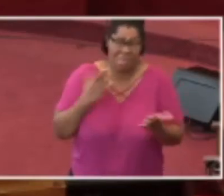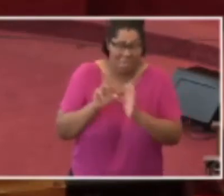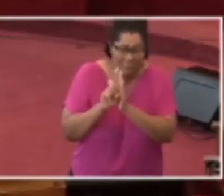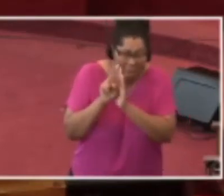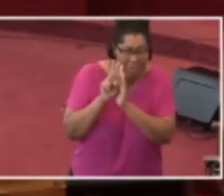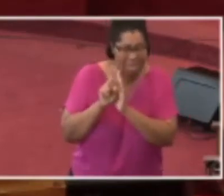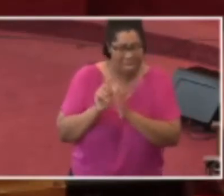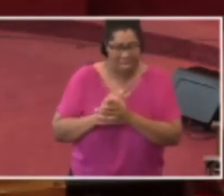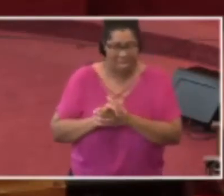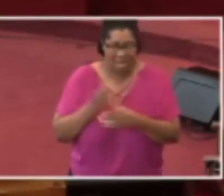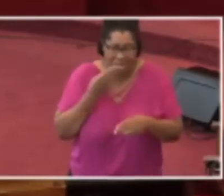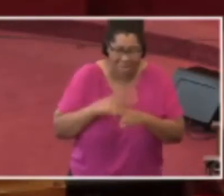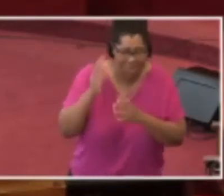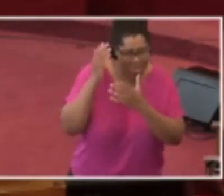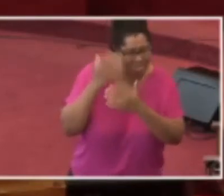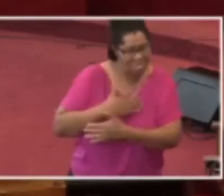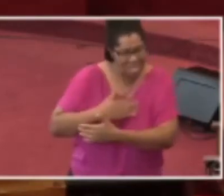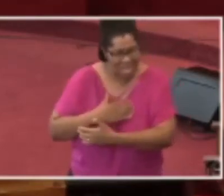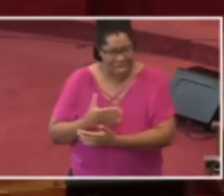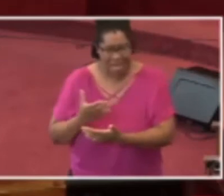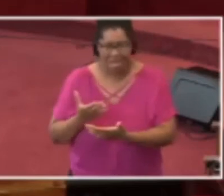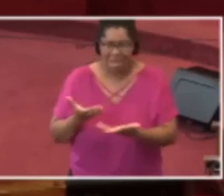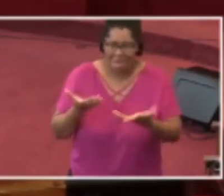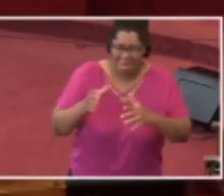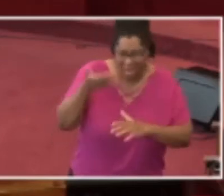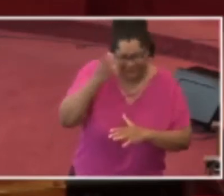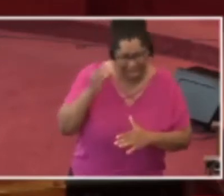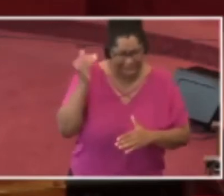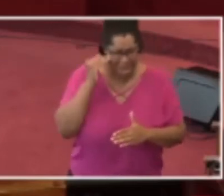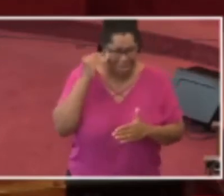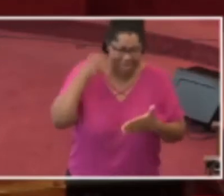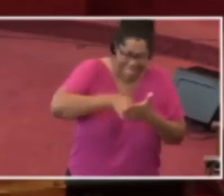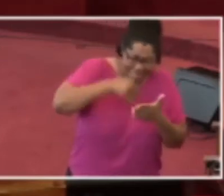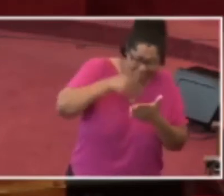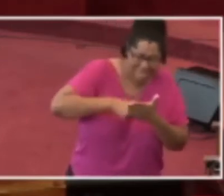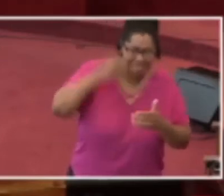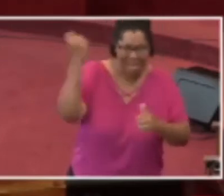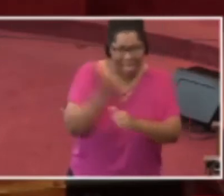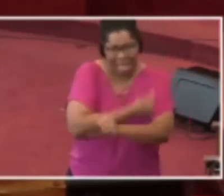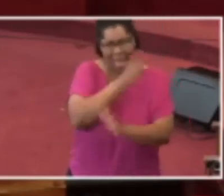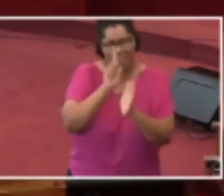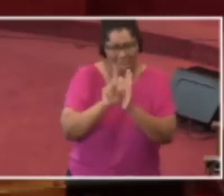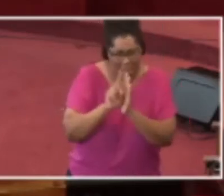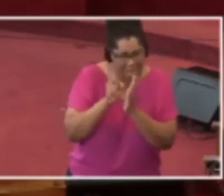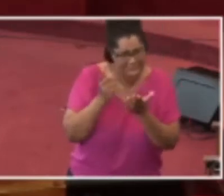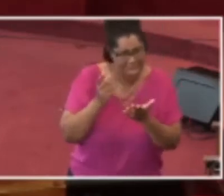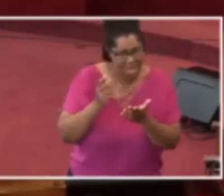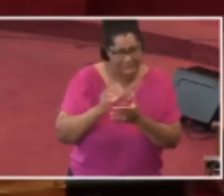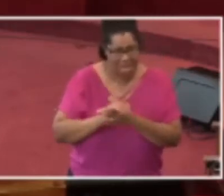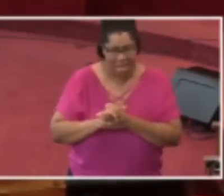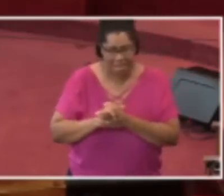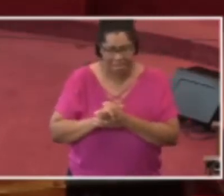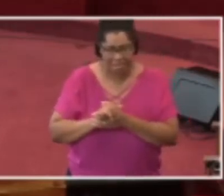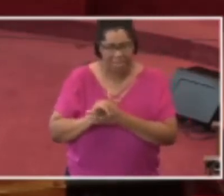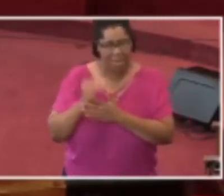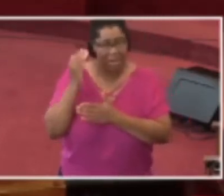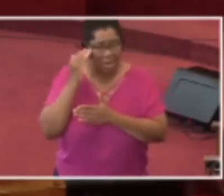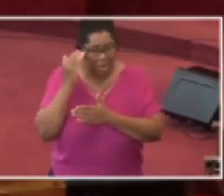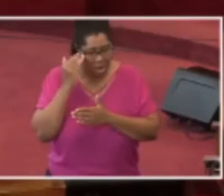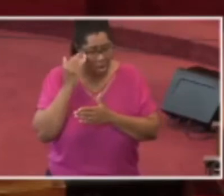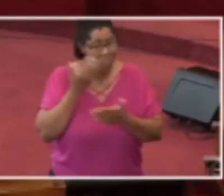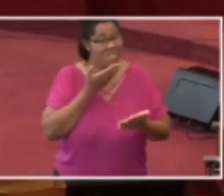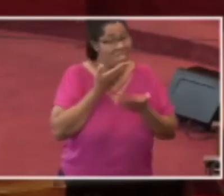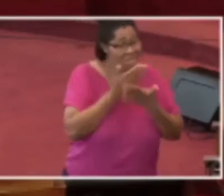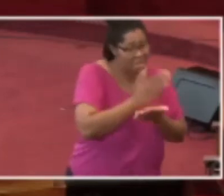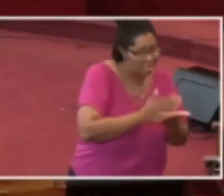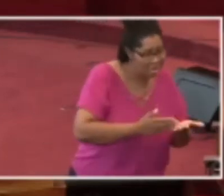fleeting desire to want God to know me deeply and intimately at this moment, but not at another. To know Beyonce, but not